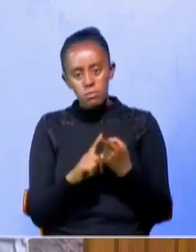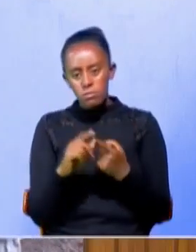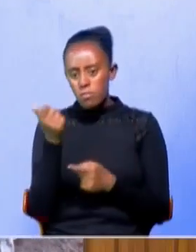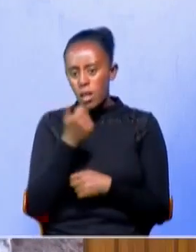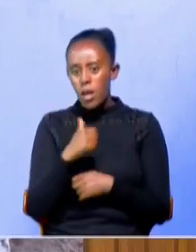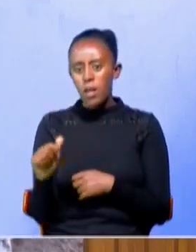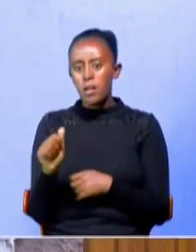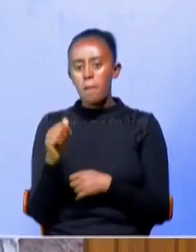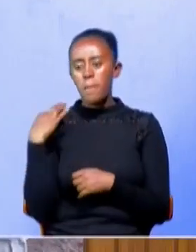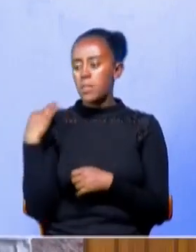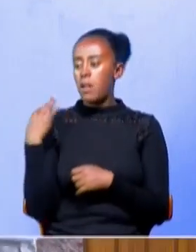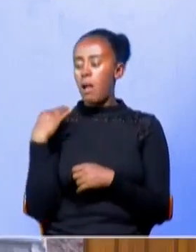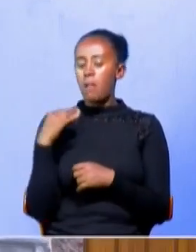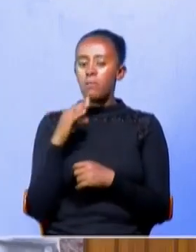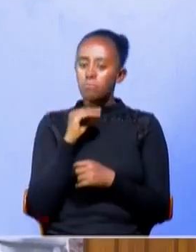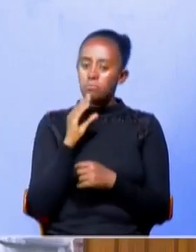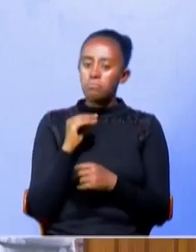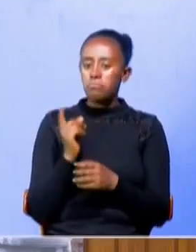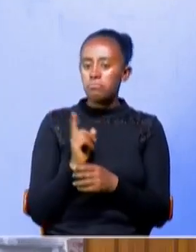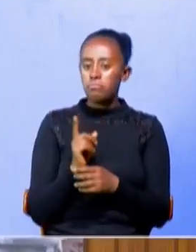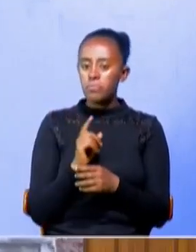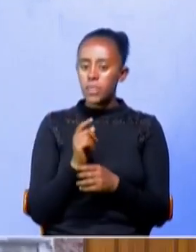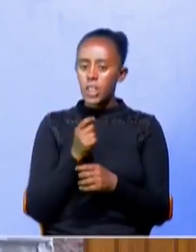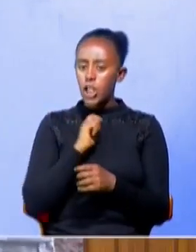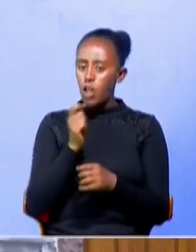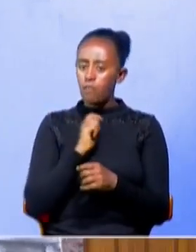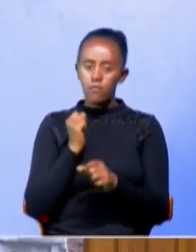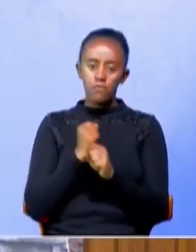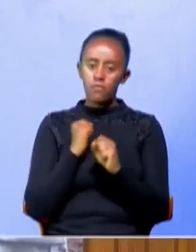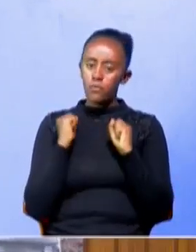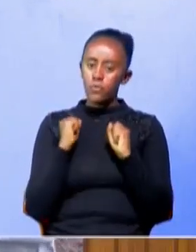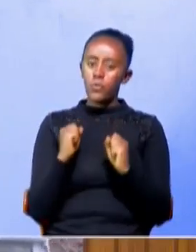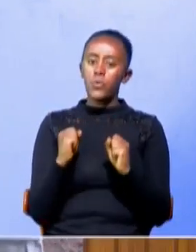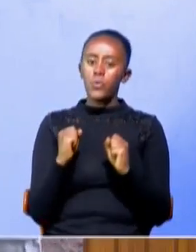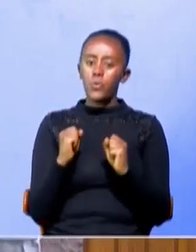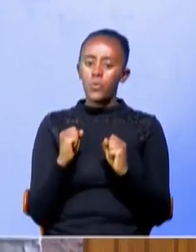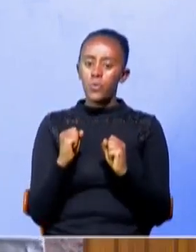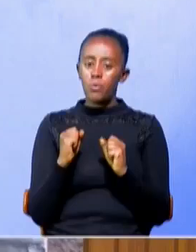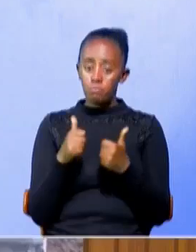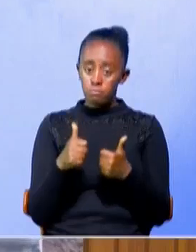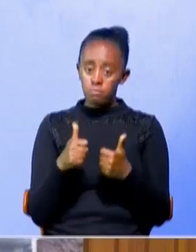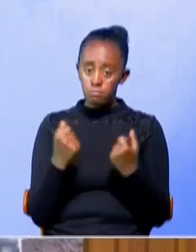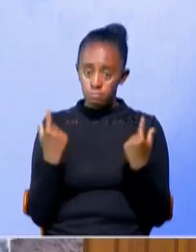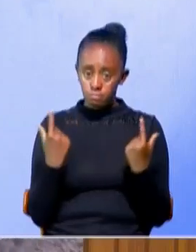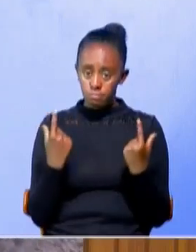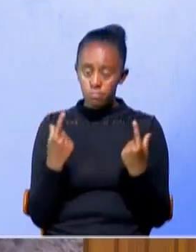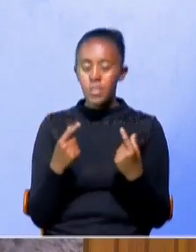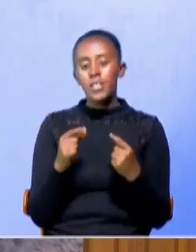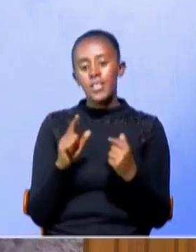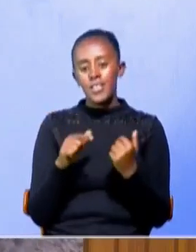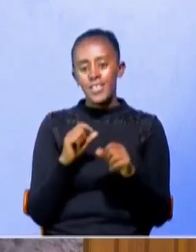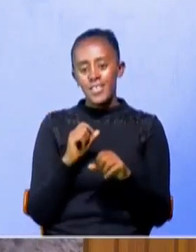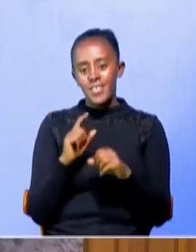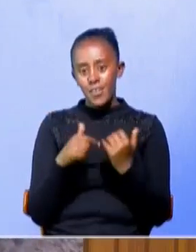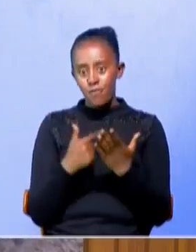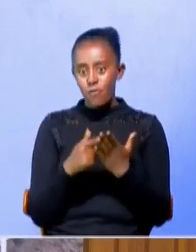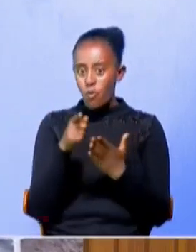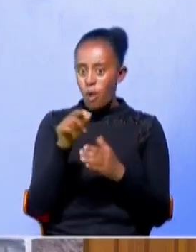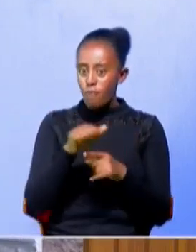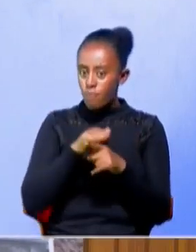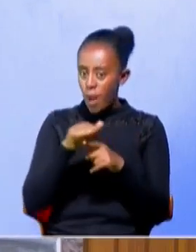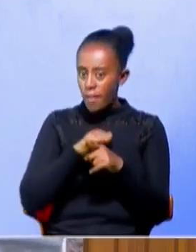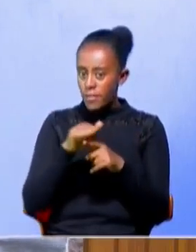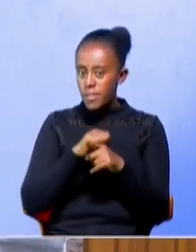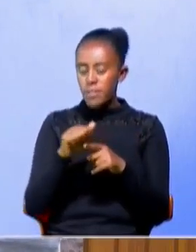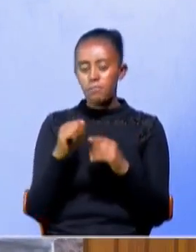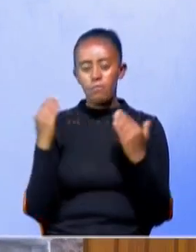kind of personal issue is considered an interview. You get me? Therefore, students, you should practice, and